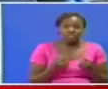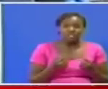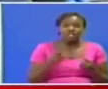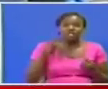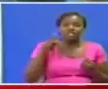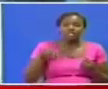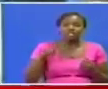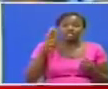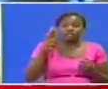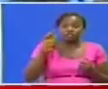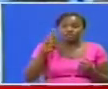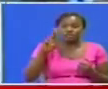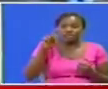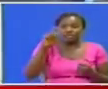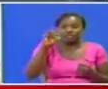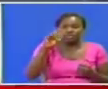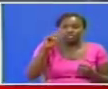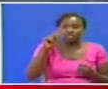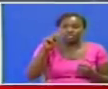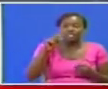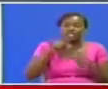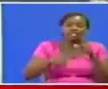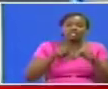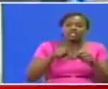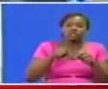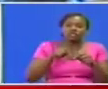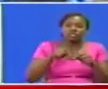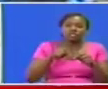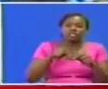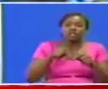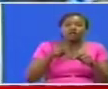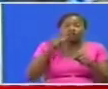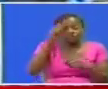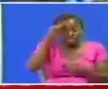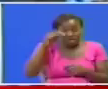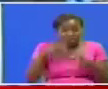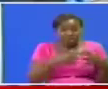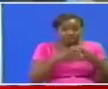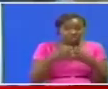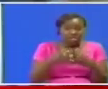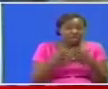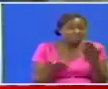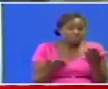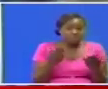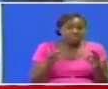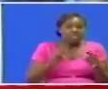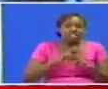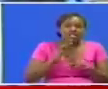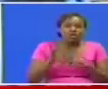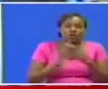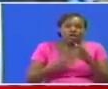UK, what has happened even with the election of Donald Trump in the US. It looks like the world is going for change.